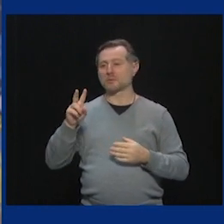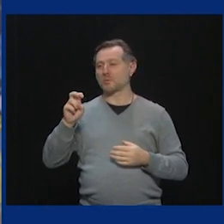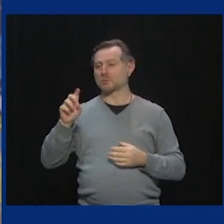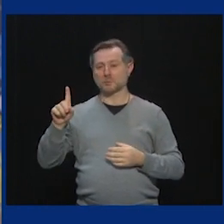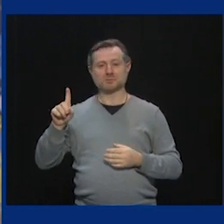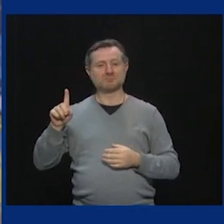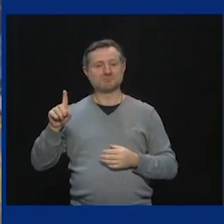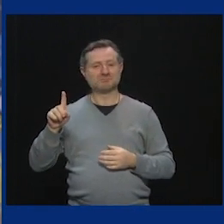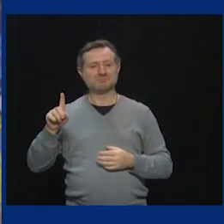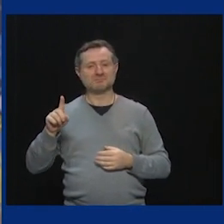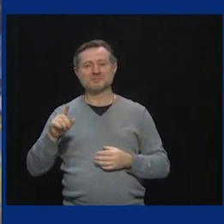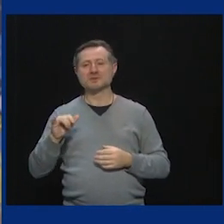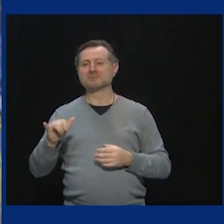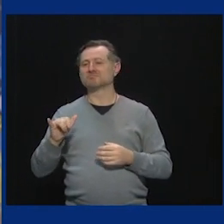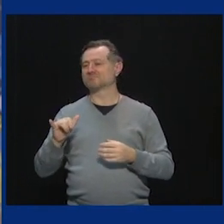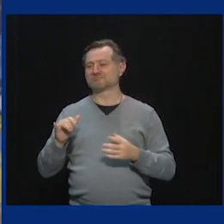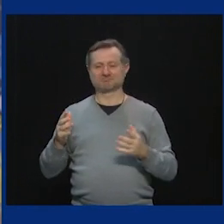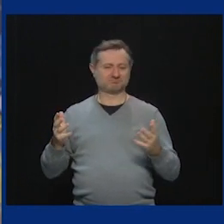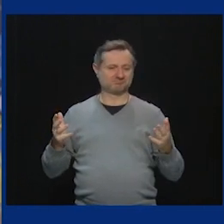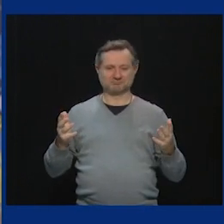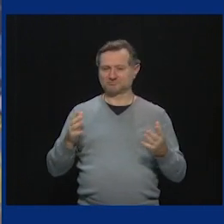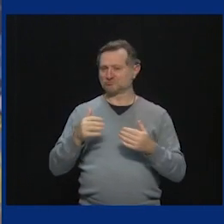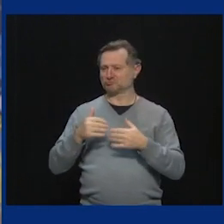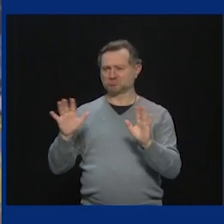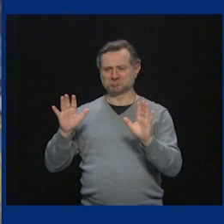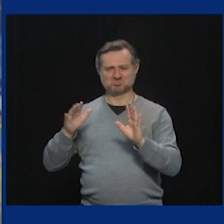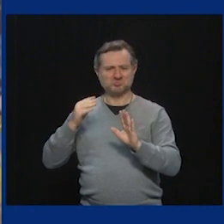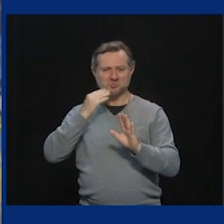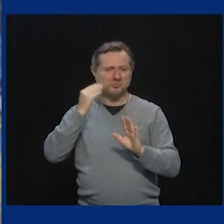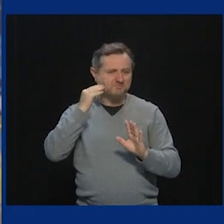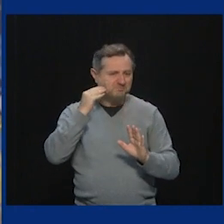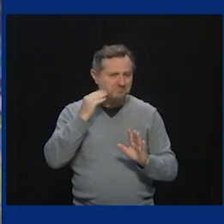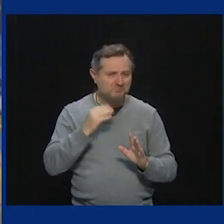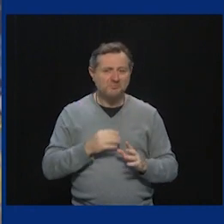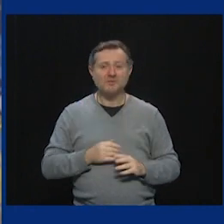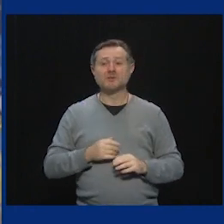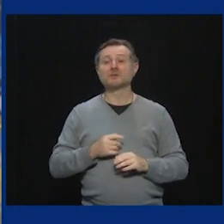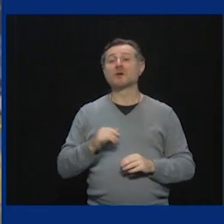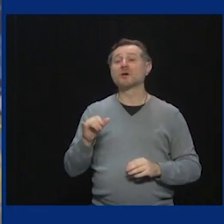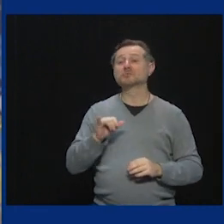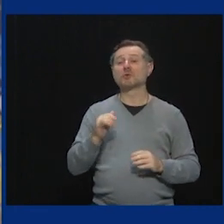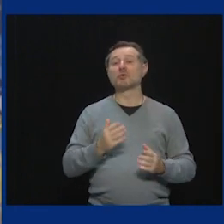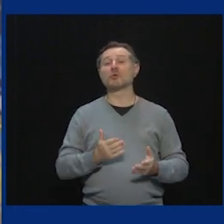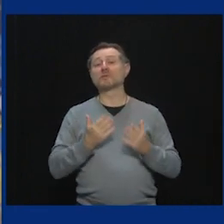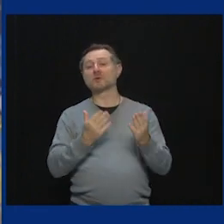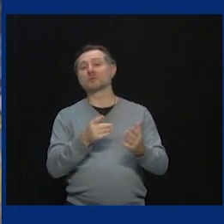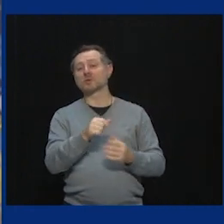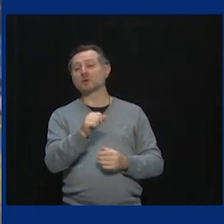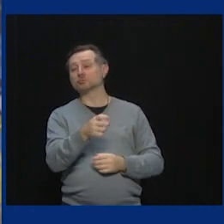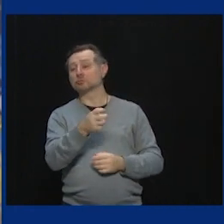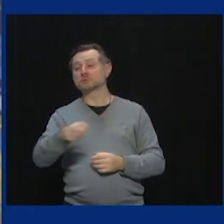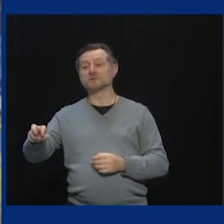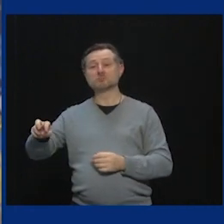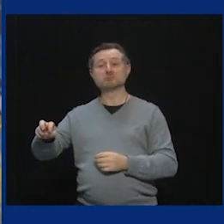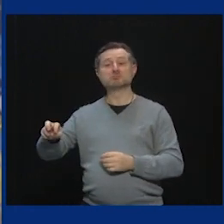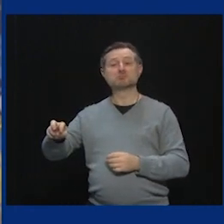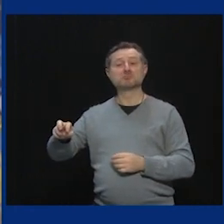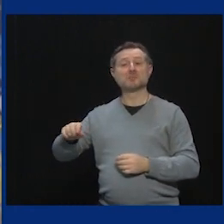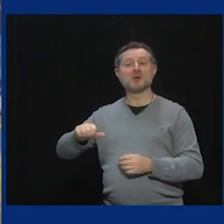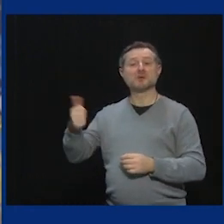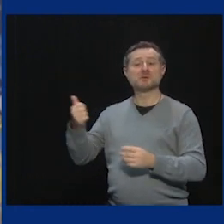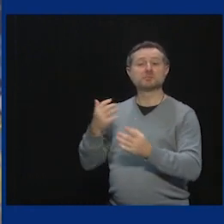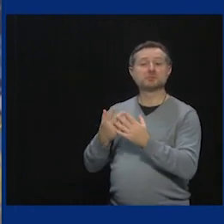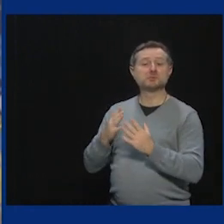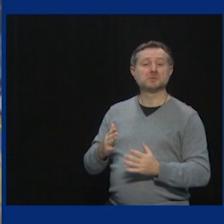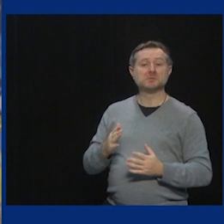just about a week and a half ago, 2 weeks ago. I also offered that we could transfer people. I mean, there are people who had 90 days